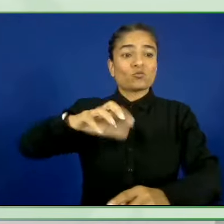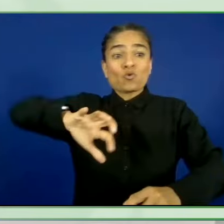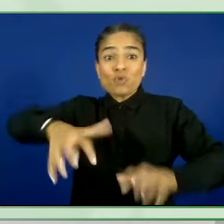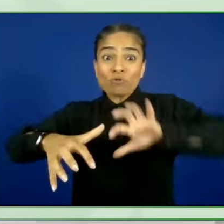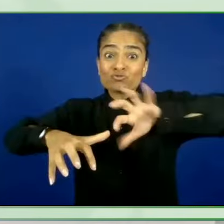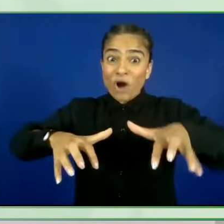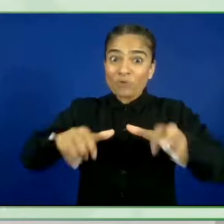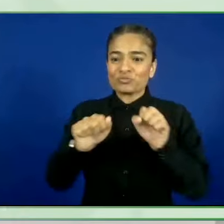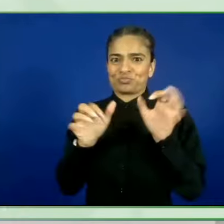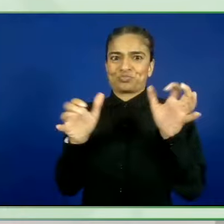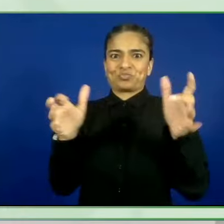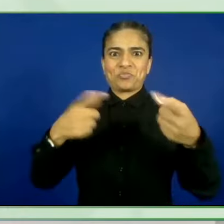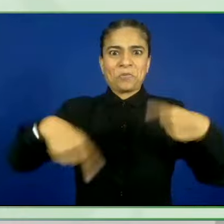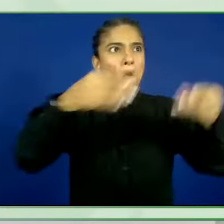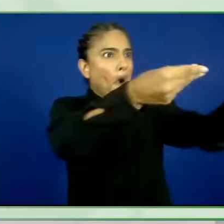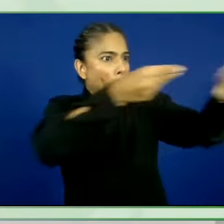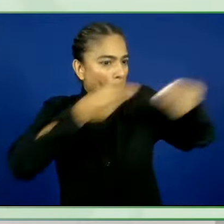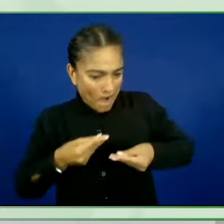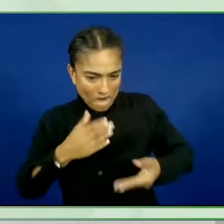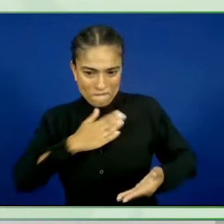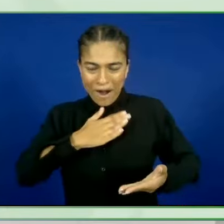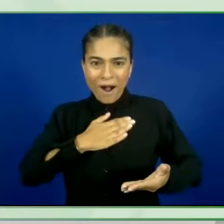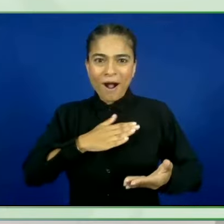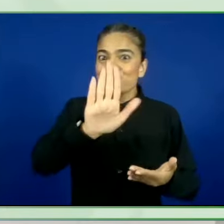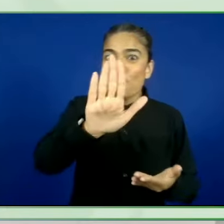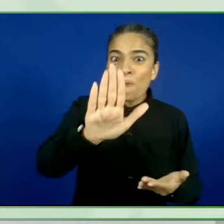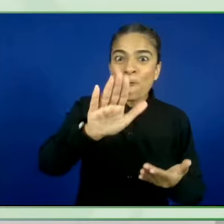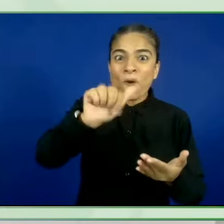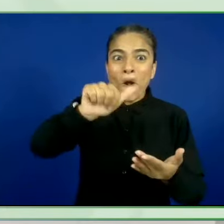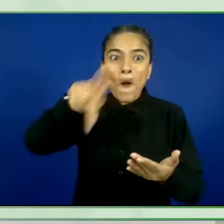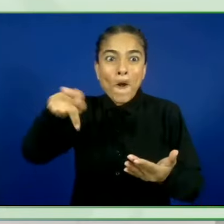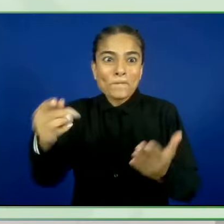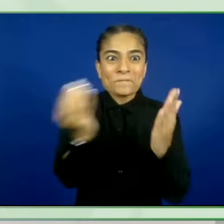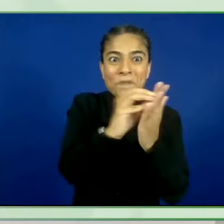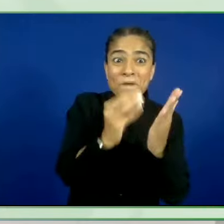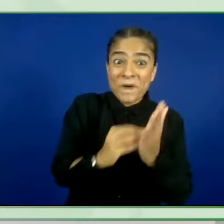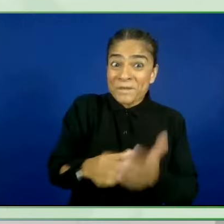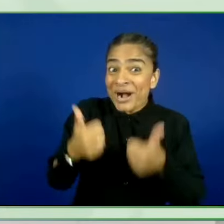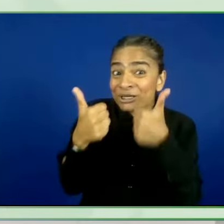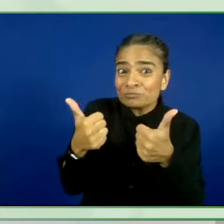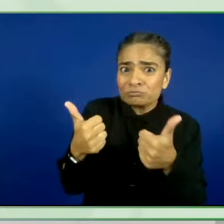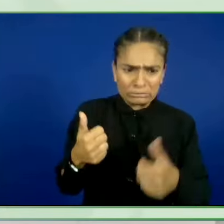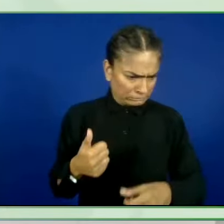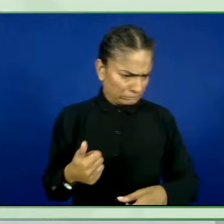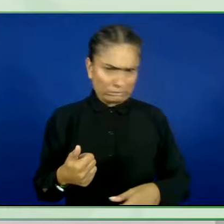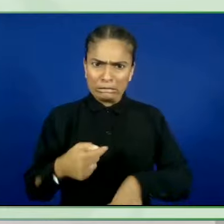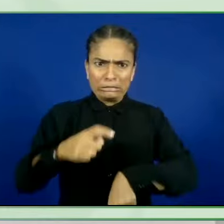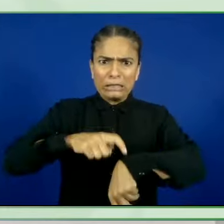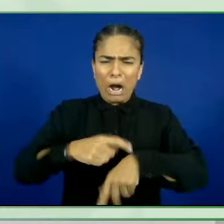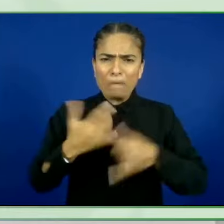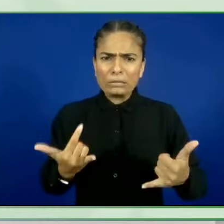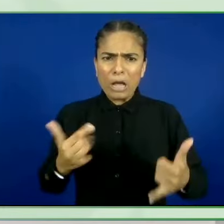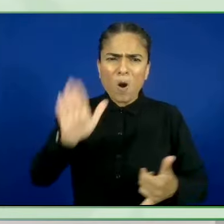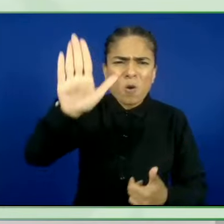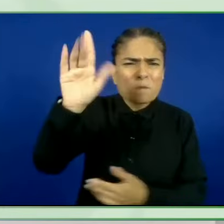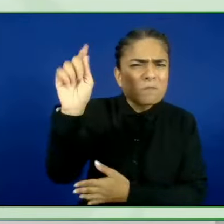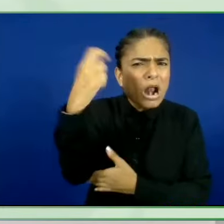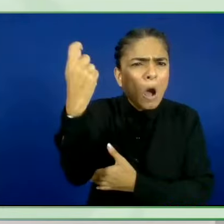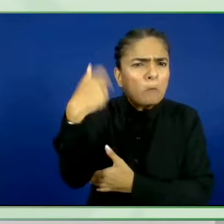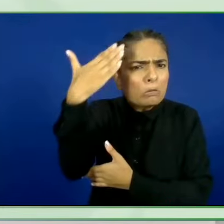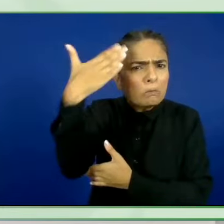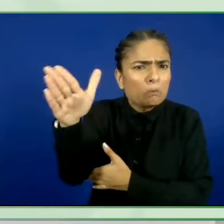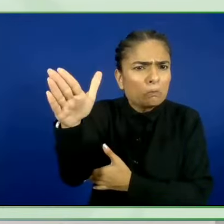tool. Look after yourself. I don't know what time it is with you in Malawi at the moment. What are you? What is it?